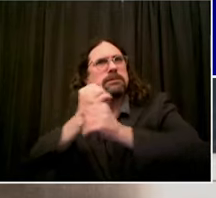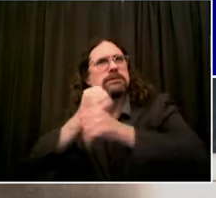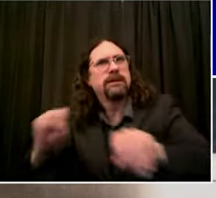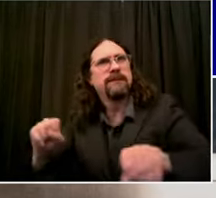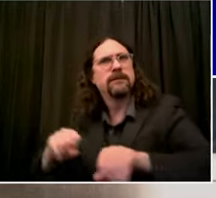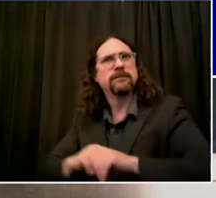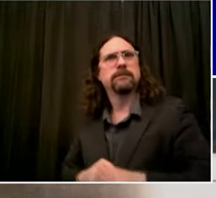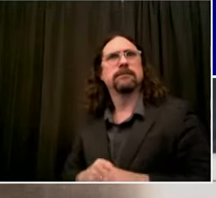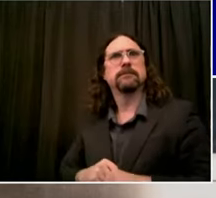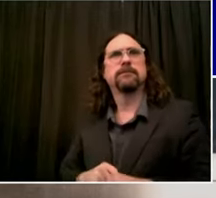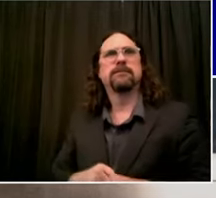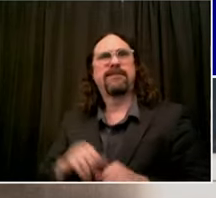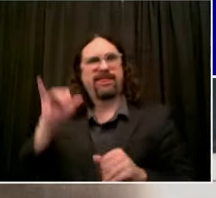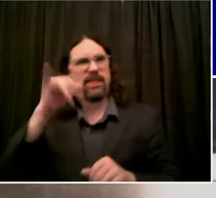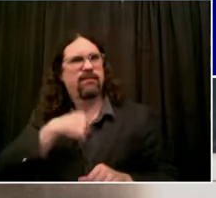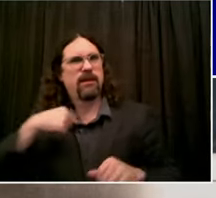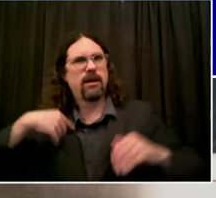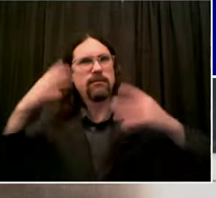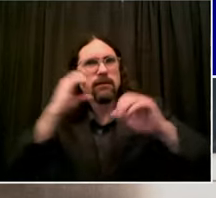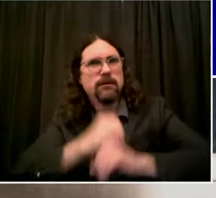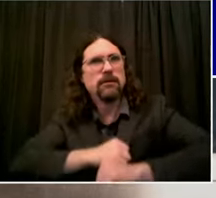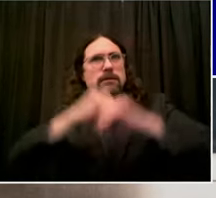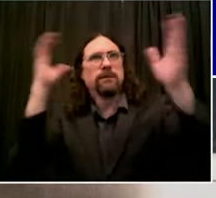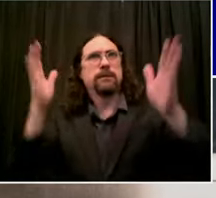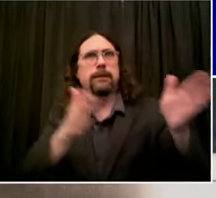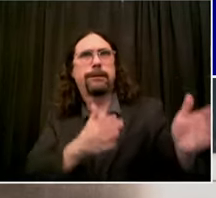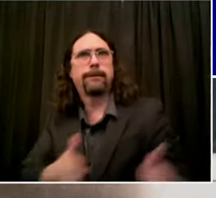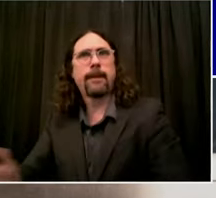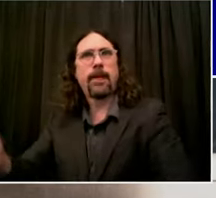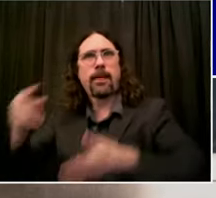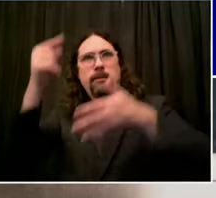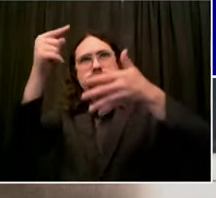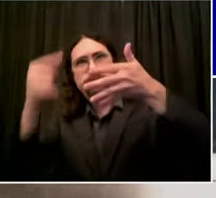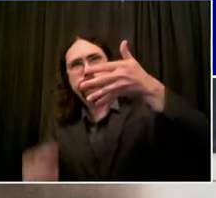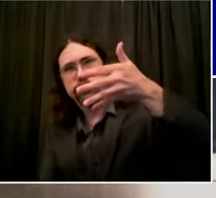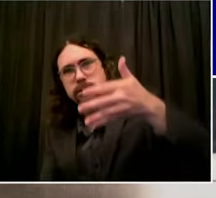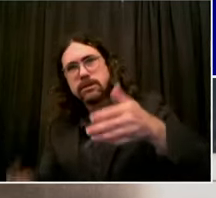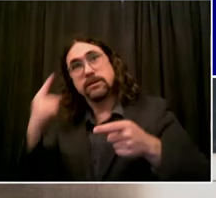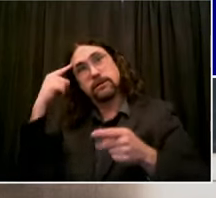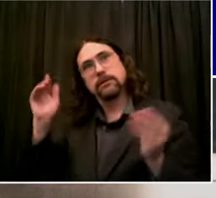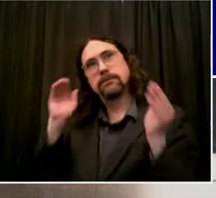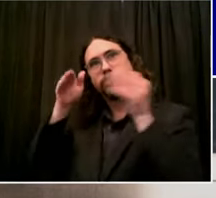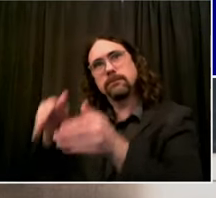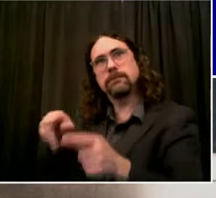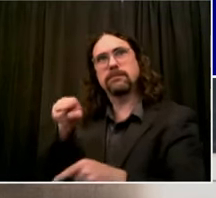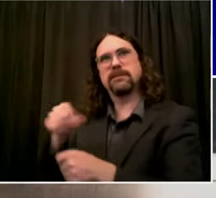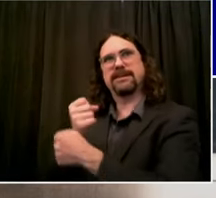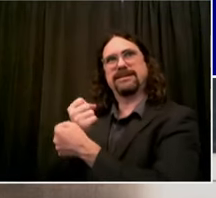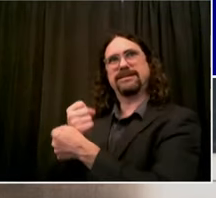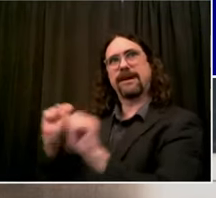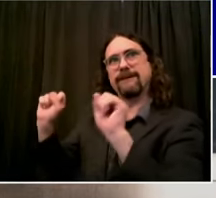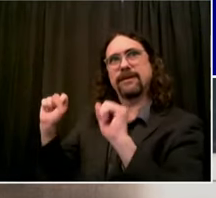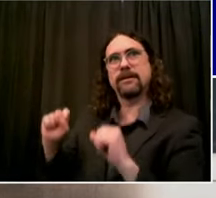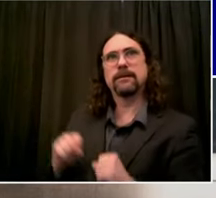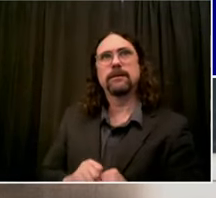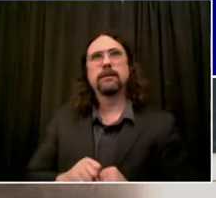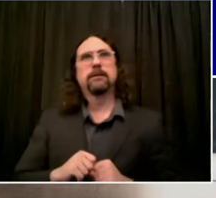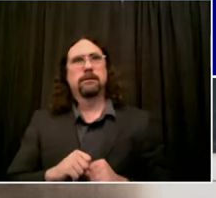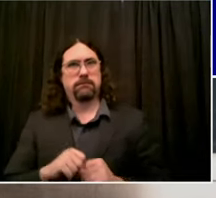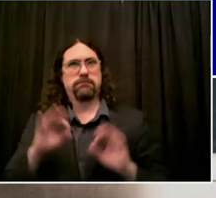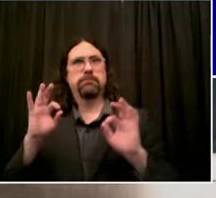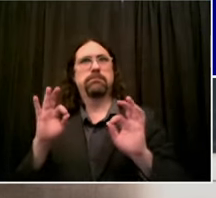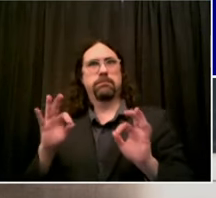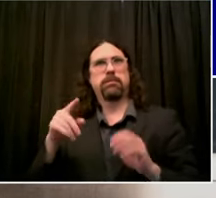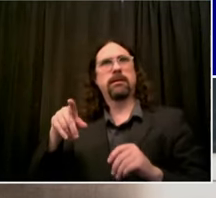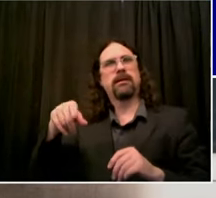New Yorkers, if you experience it, if you see it with your own eyes, and you know it's safe, you'll get back on the train, and that's going to help us all move